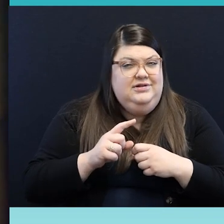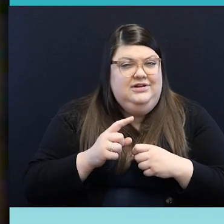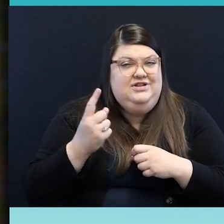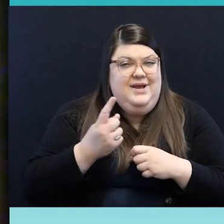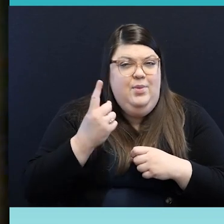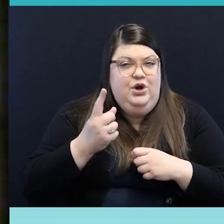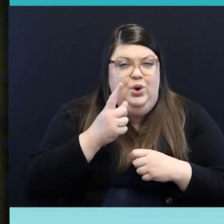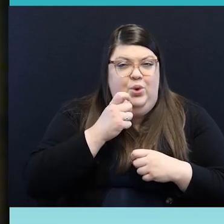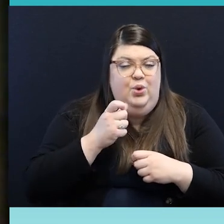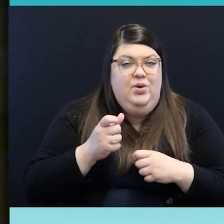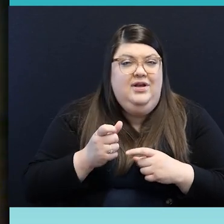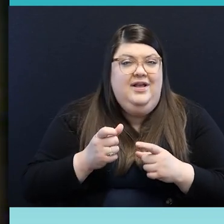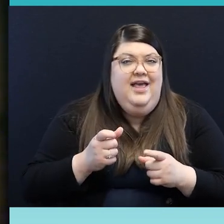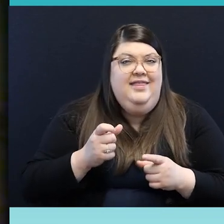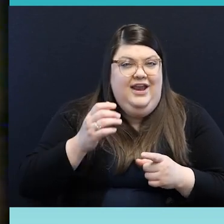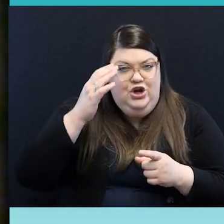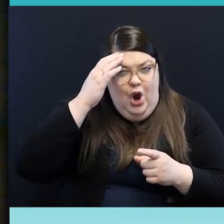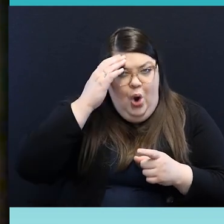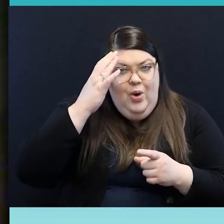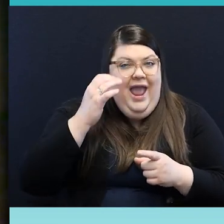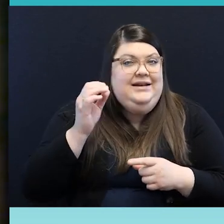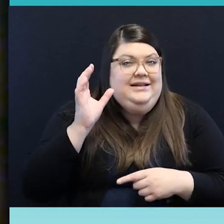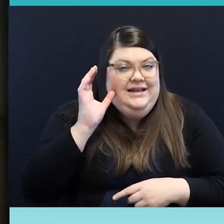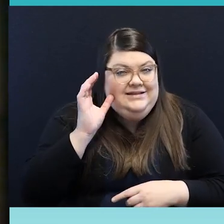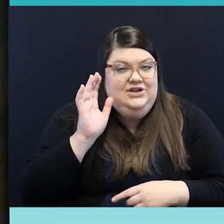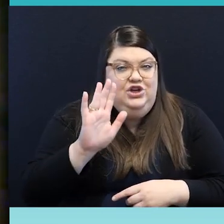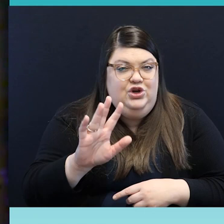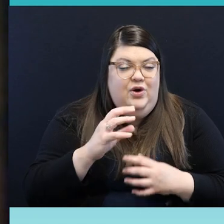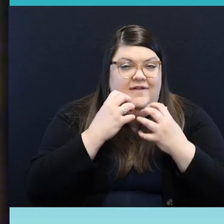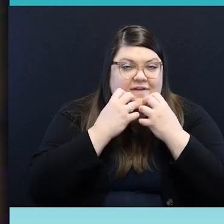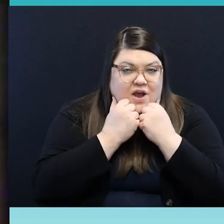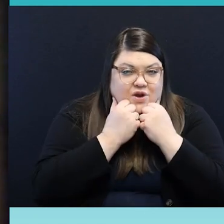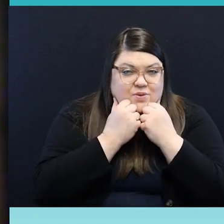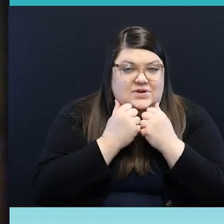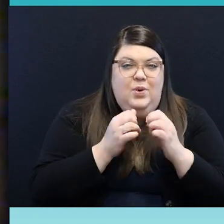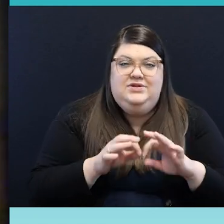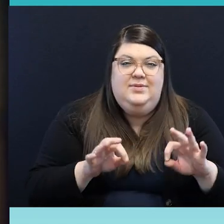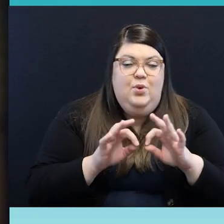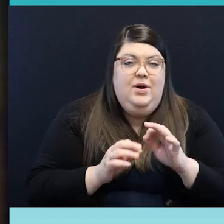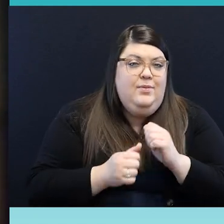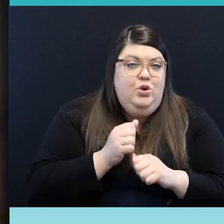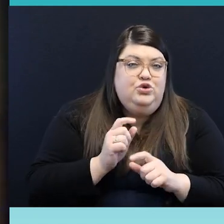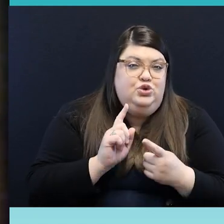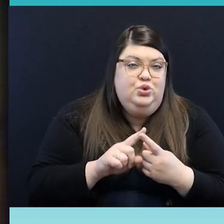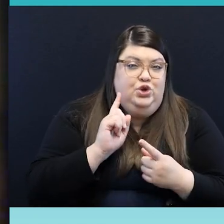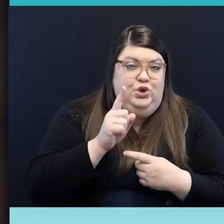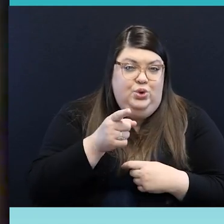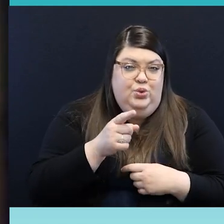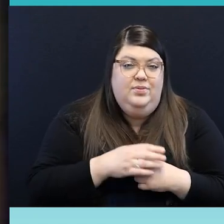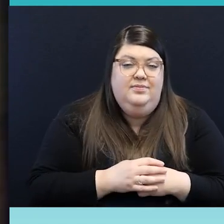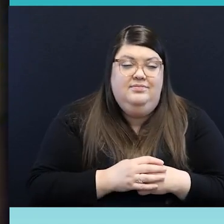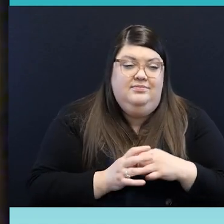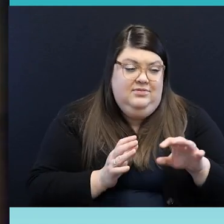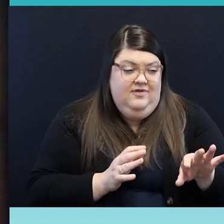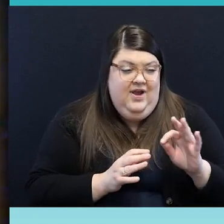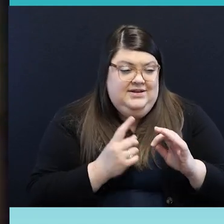who will know or listen to your values and what matters most to you. Choose